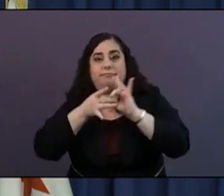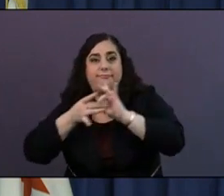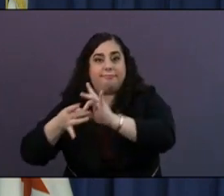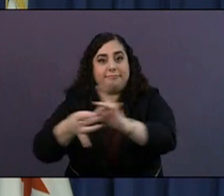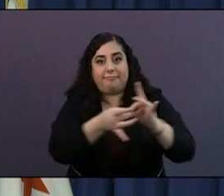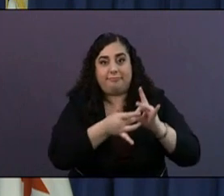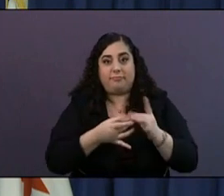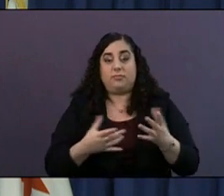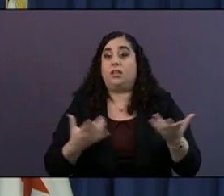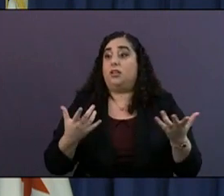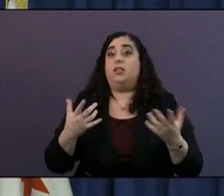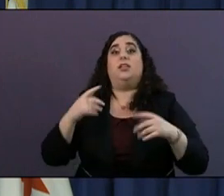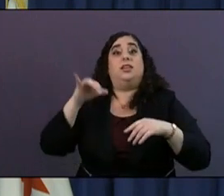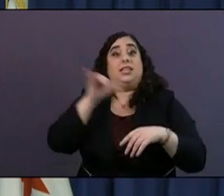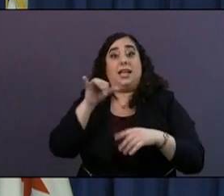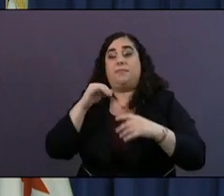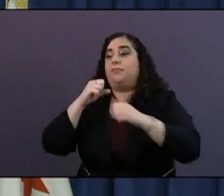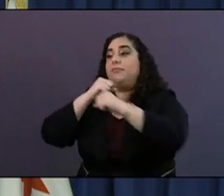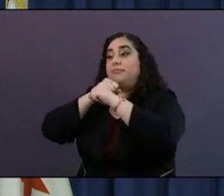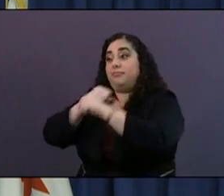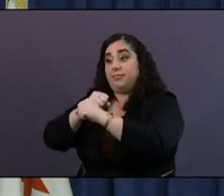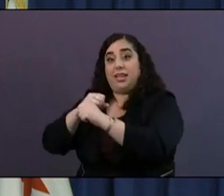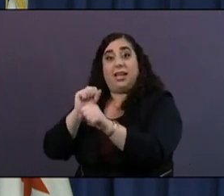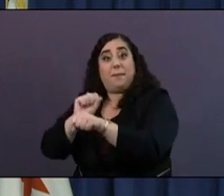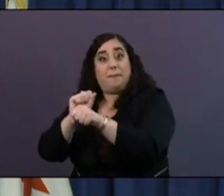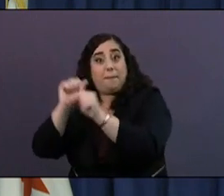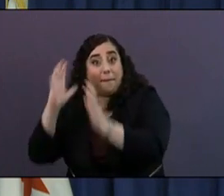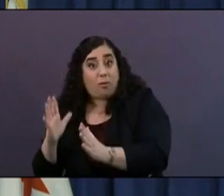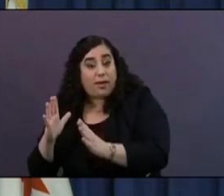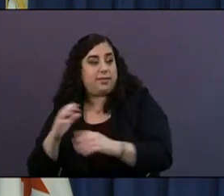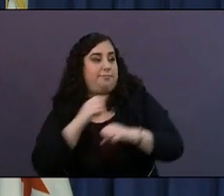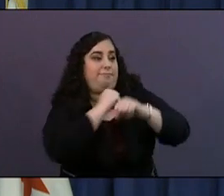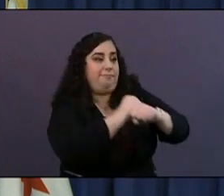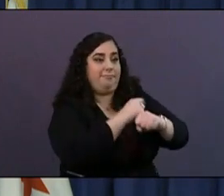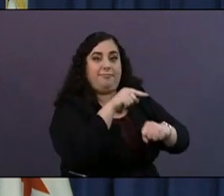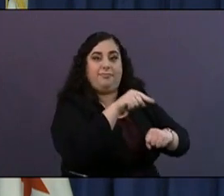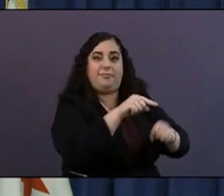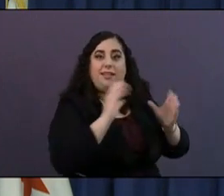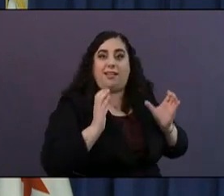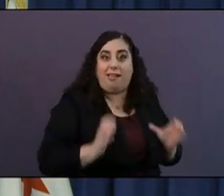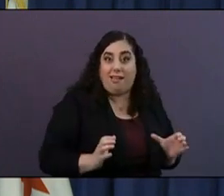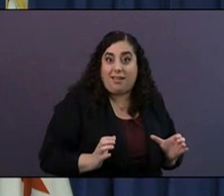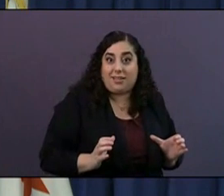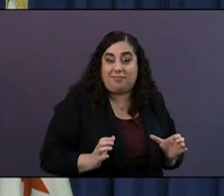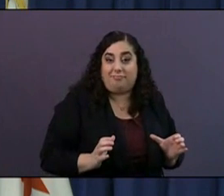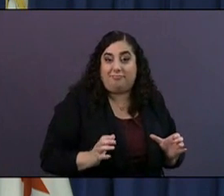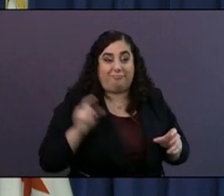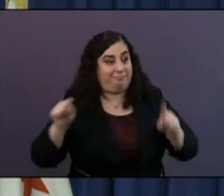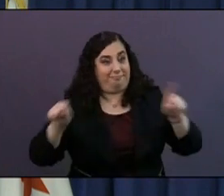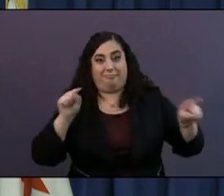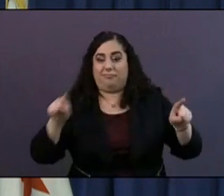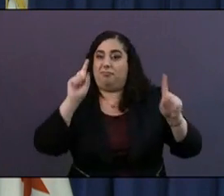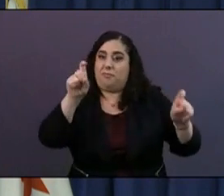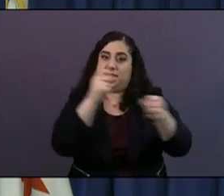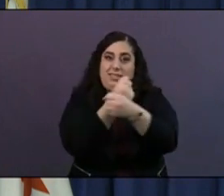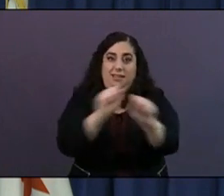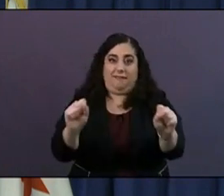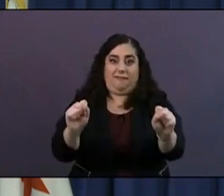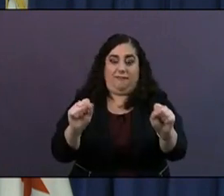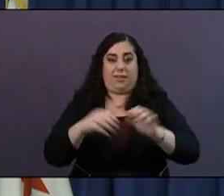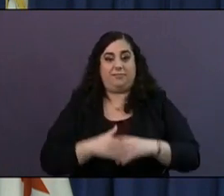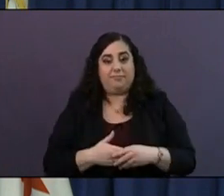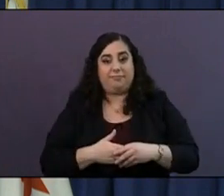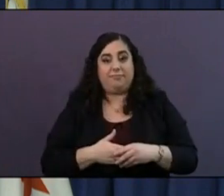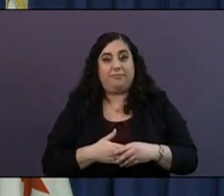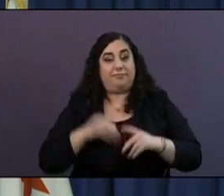protect our employees and the safety of our customers? That's what every restaurant has to do. And so all of these guidelines that were